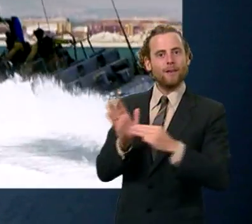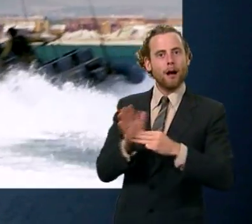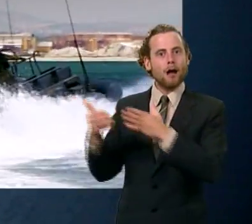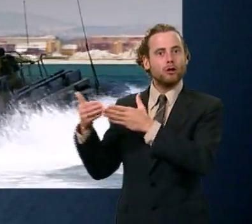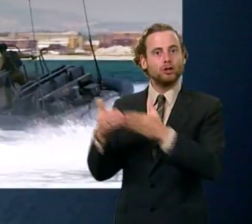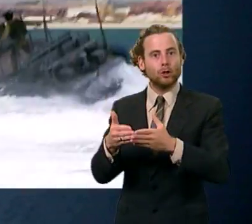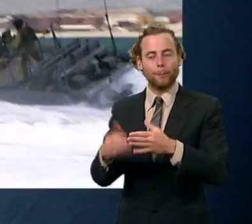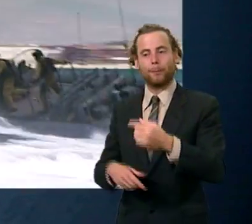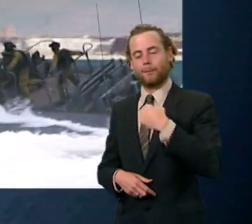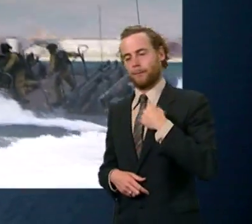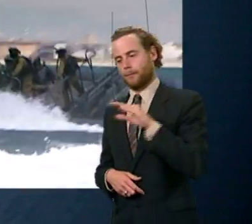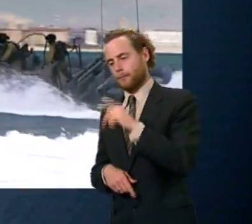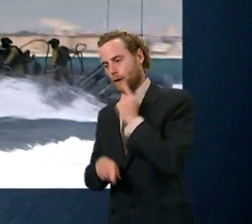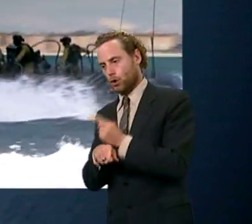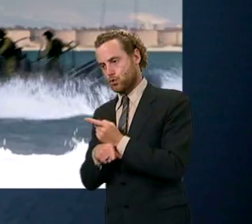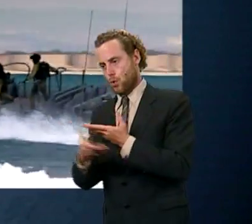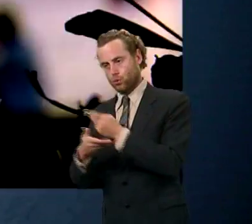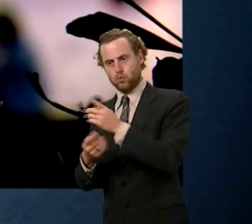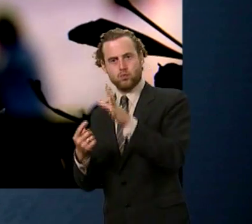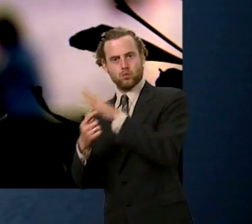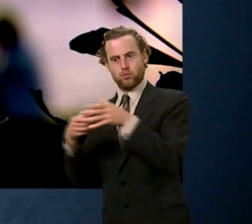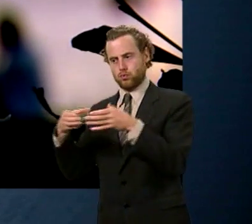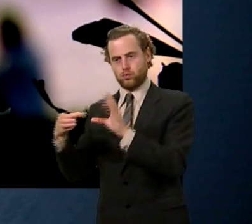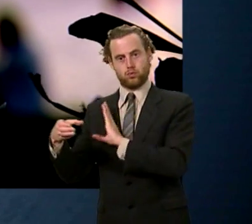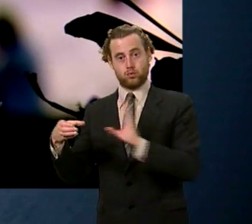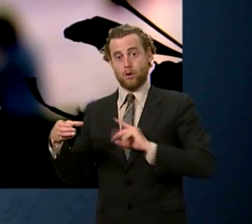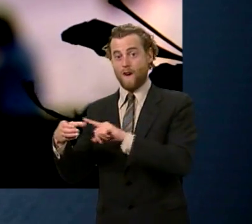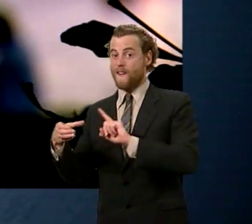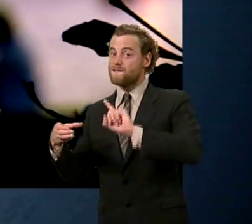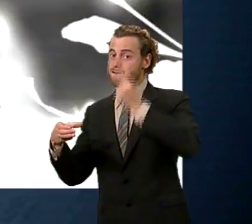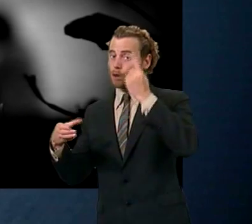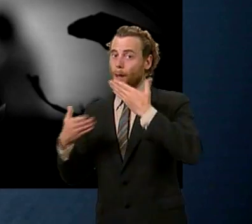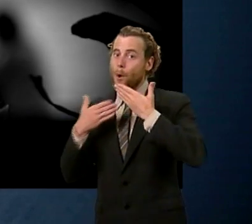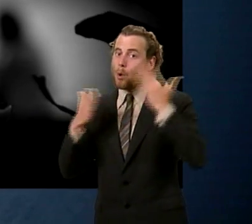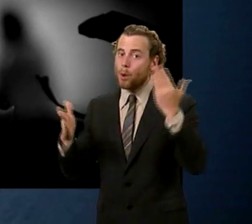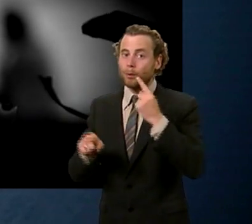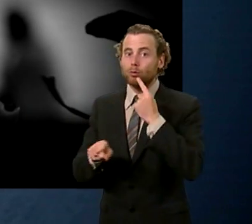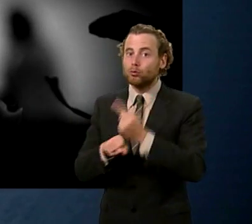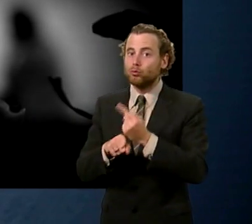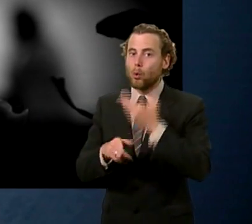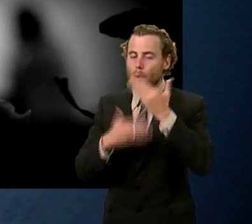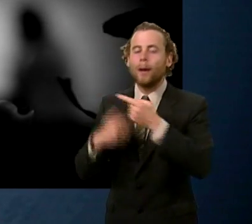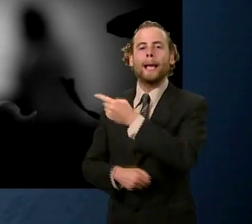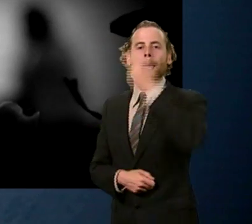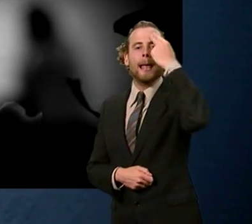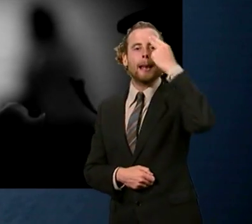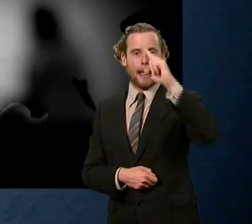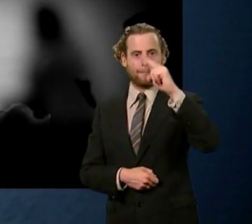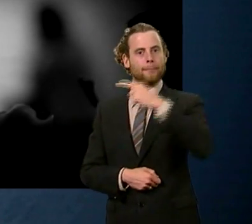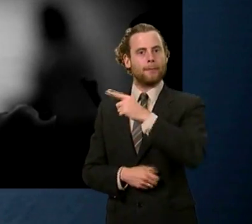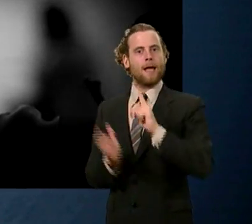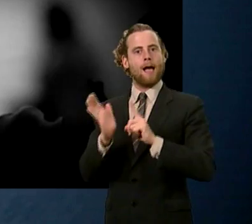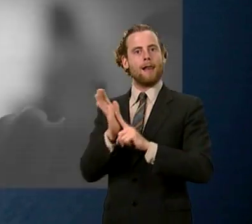I spoke to a key member of the unit, the first time he's talked. We'll call him Lieutenant